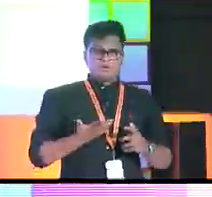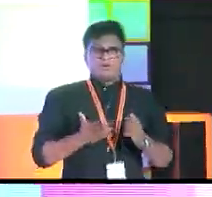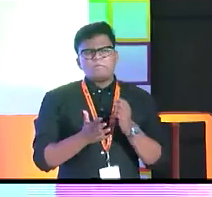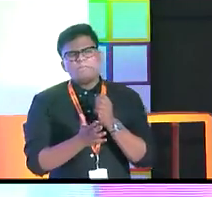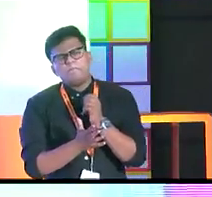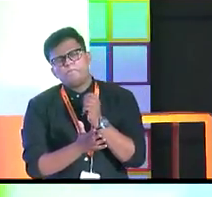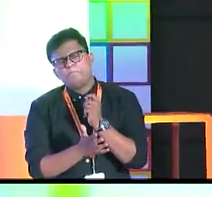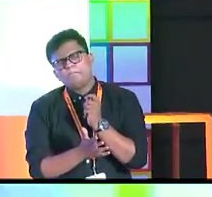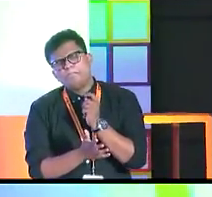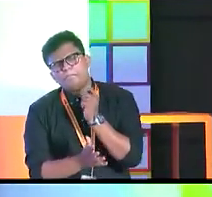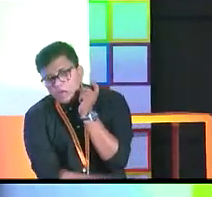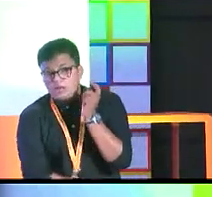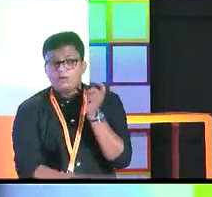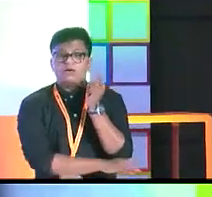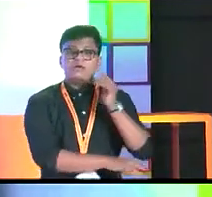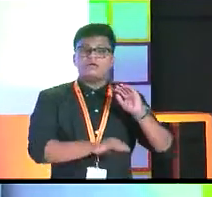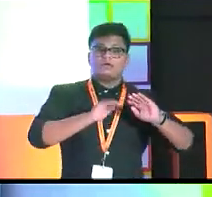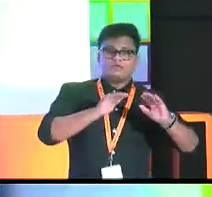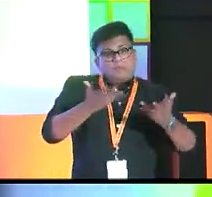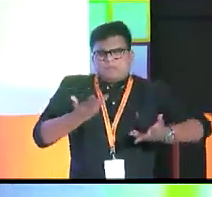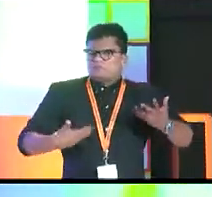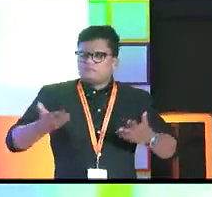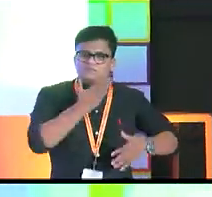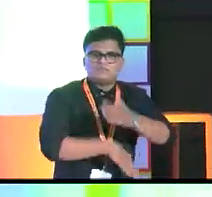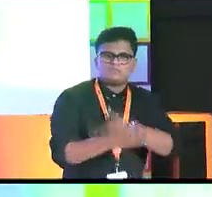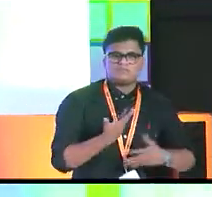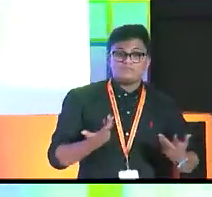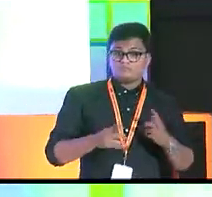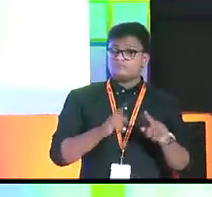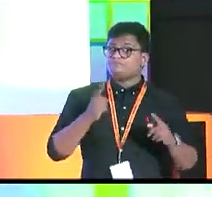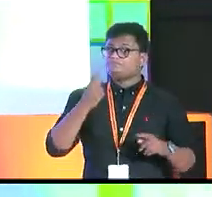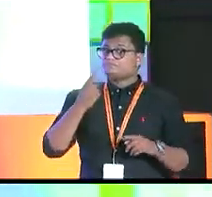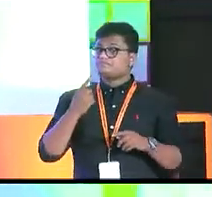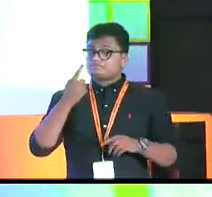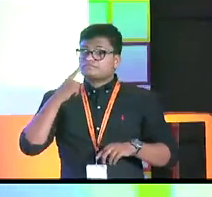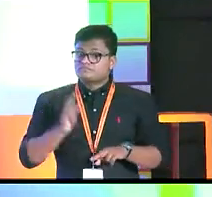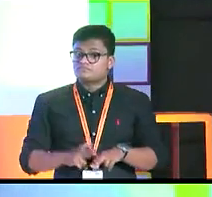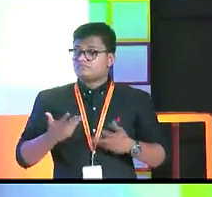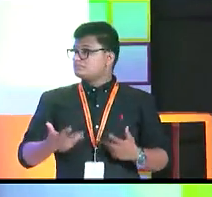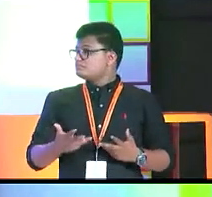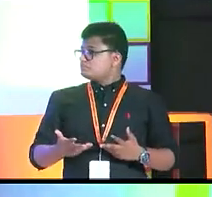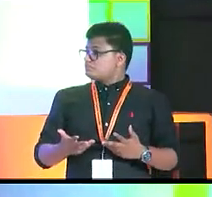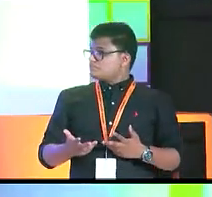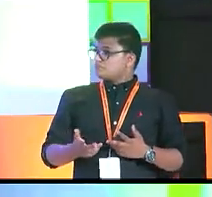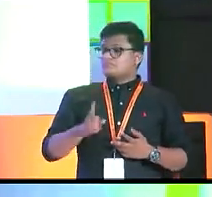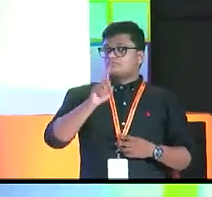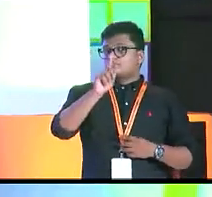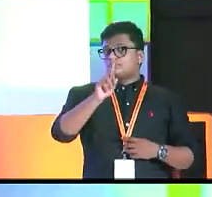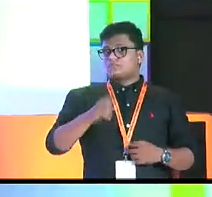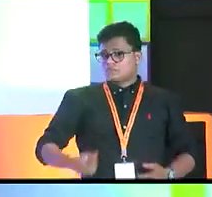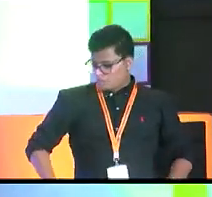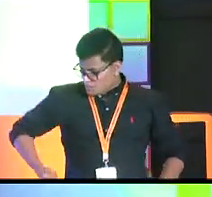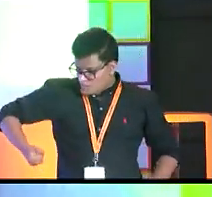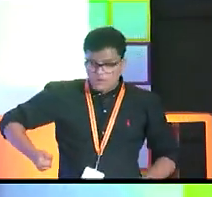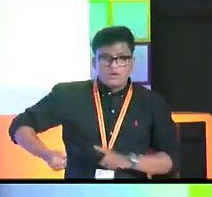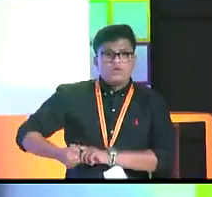support. I mean, we can call disability or whatever, but the fact remains that even if not the pair of crutch, just the one crutch goes to